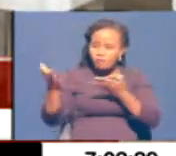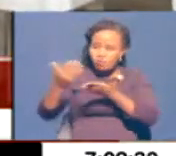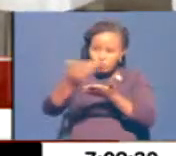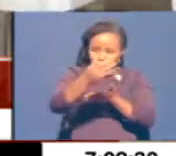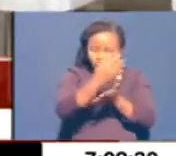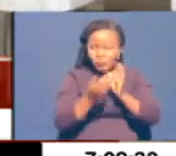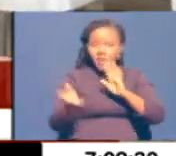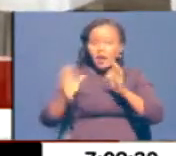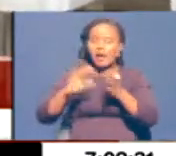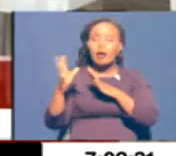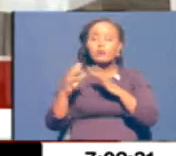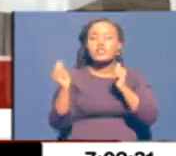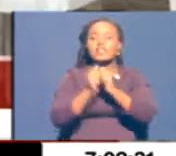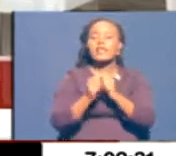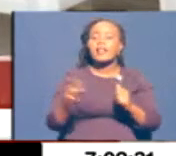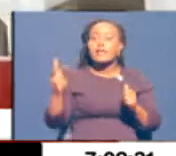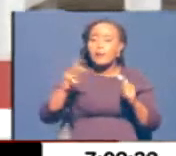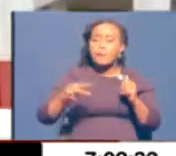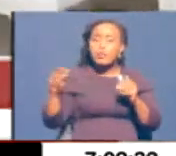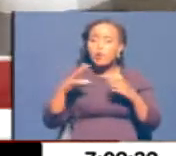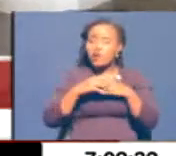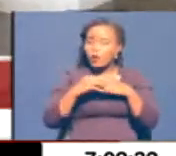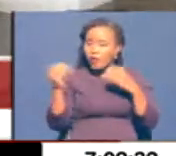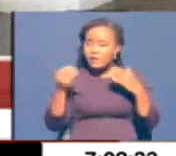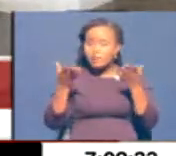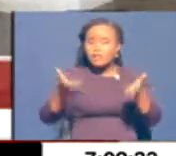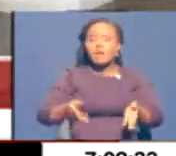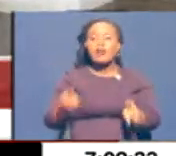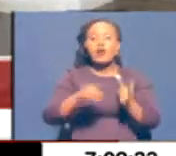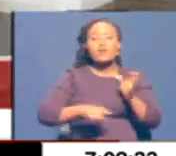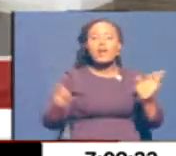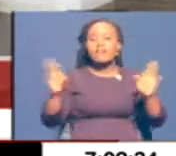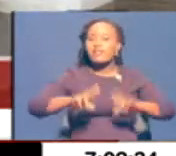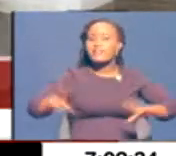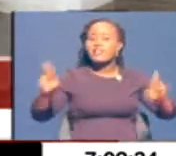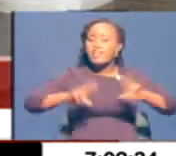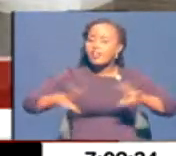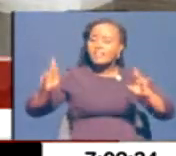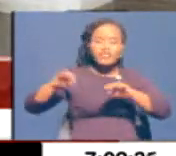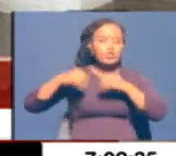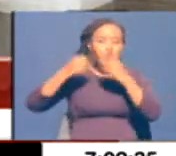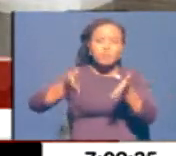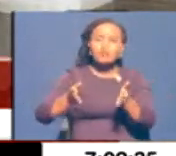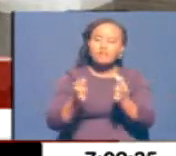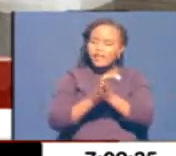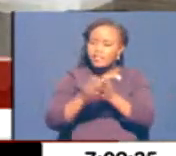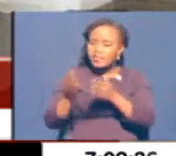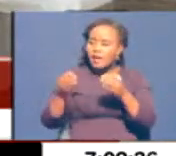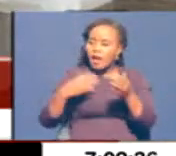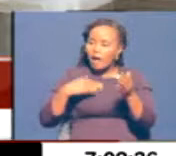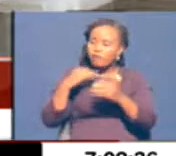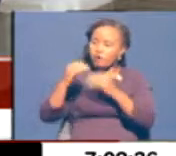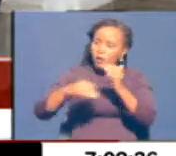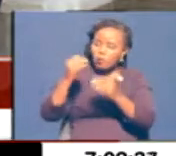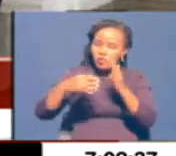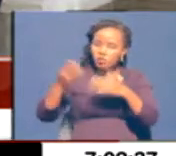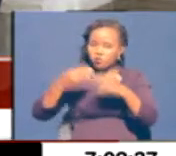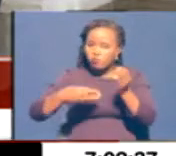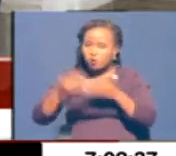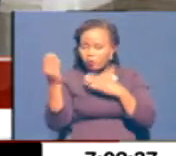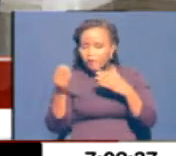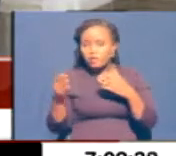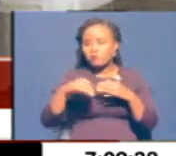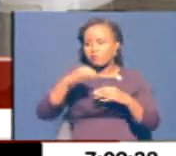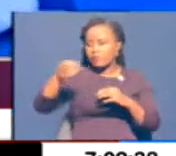million, and we are now ready to facilitate the procurement of doses of Johnson and